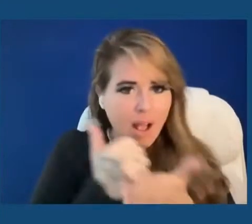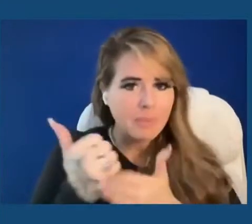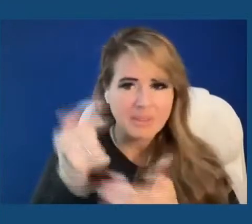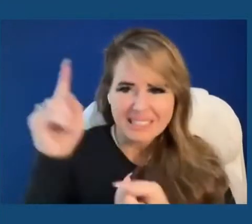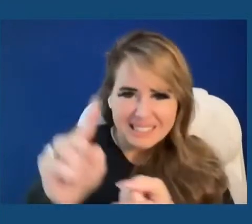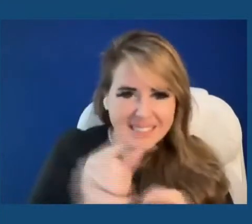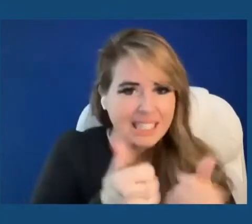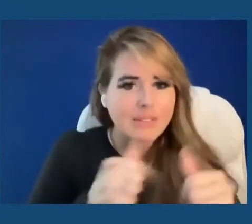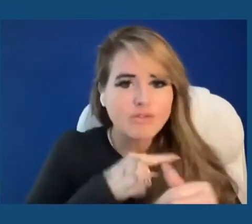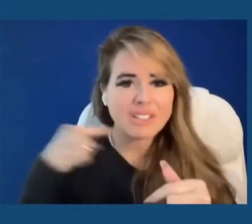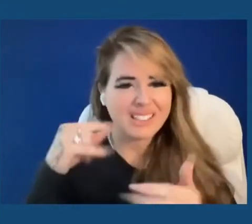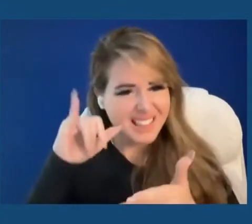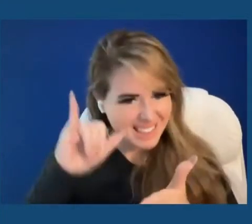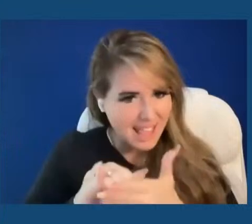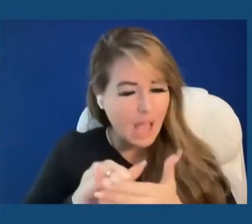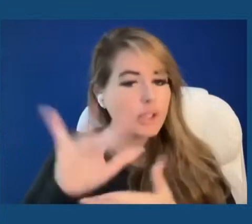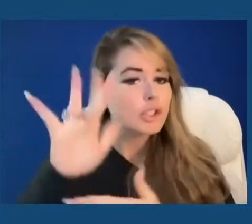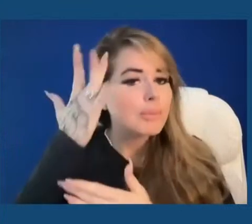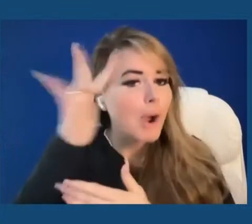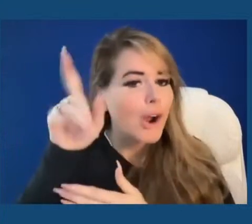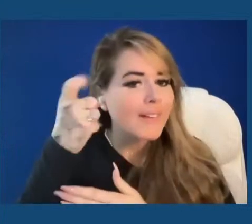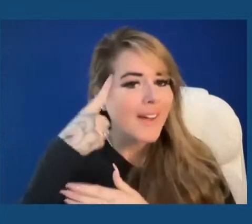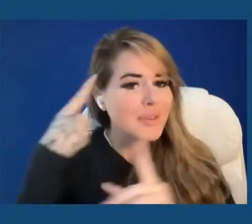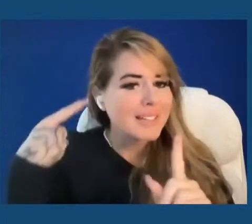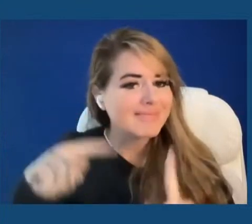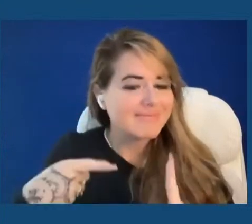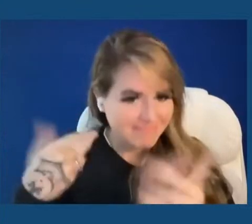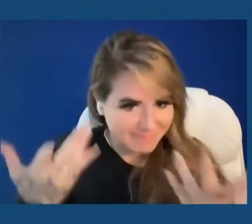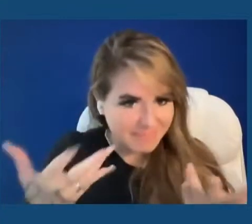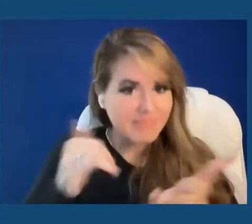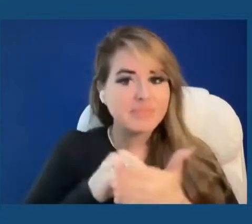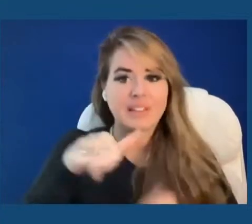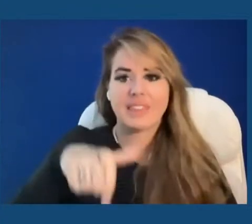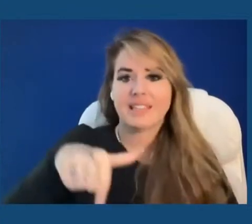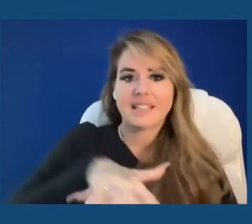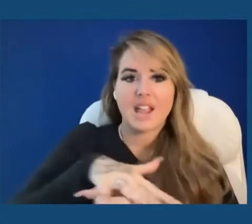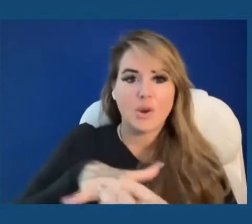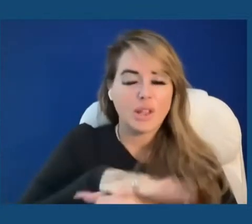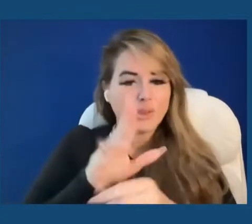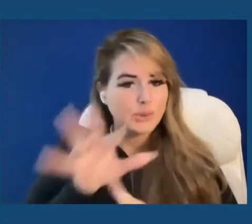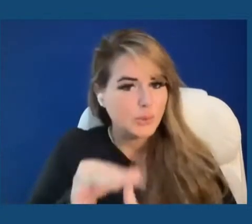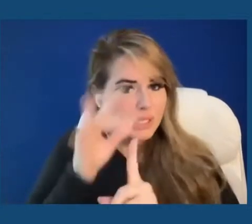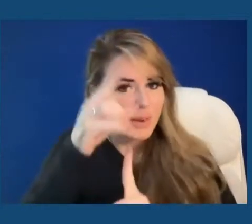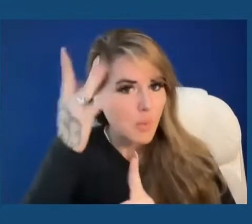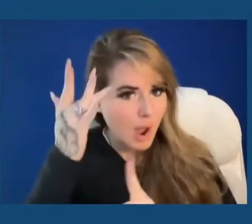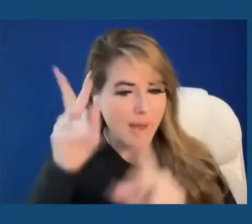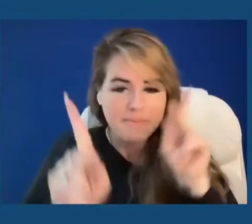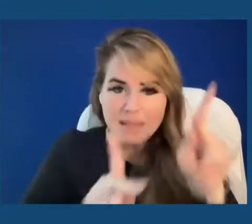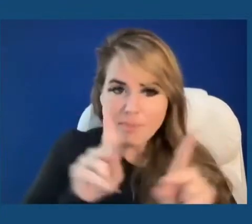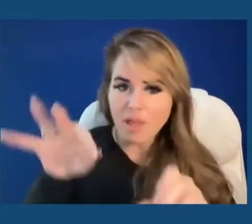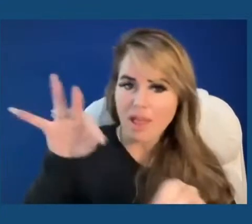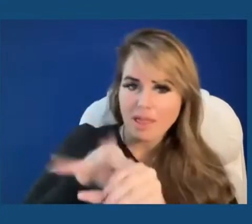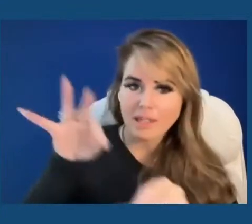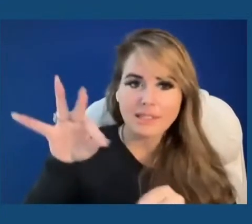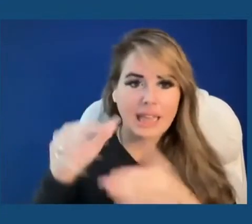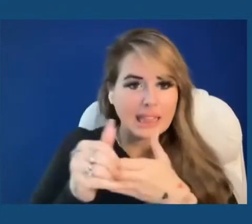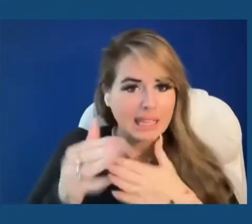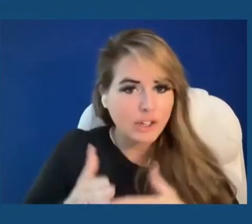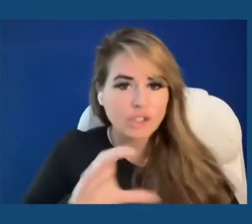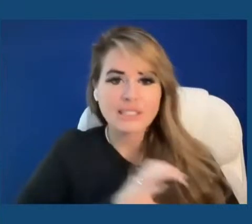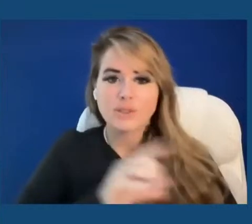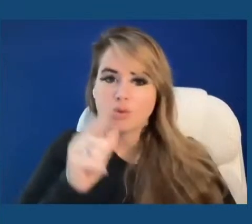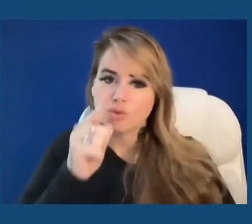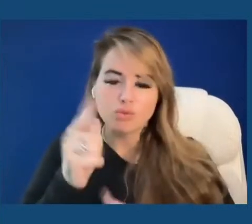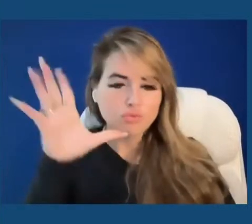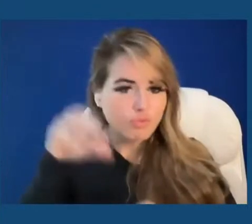government is all about. So that's what makes this area so unique, the people, the elected leaders, the citizens who step up. I'm